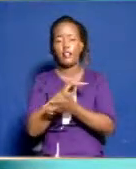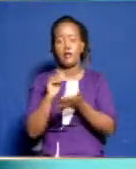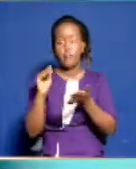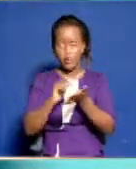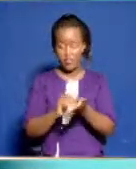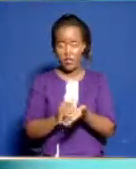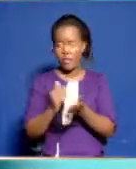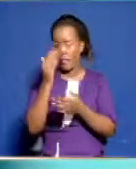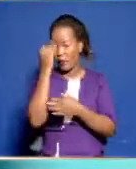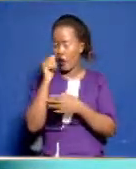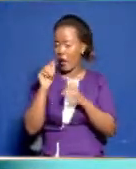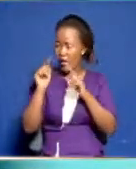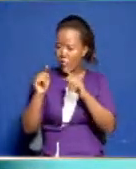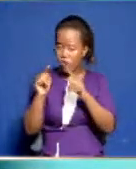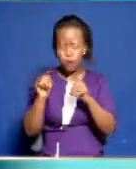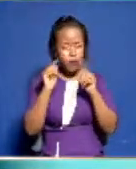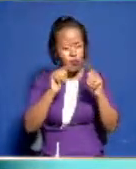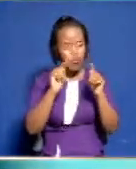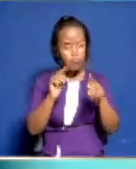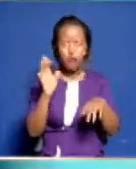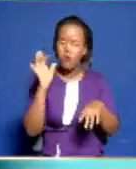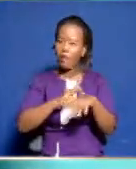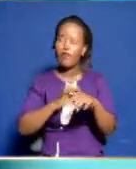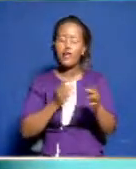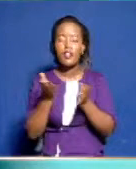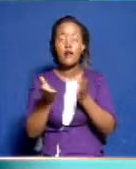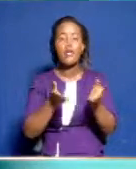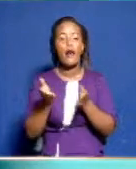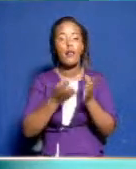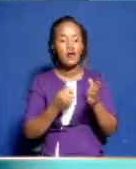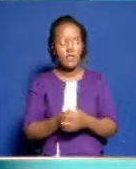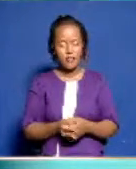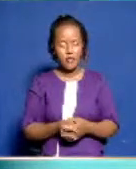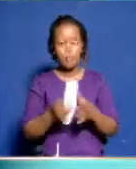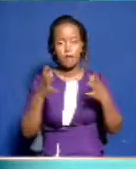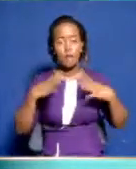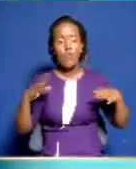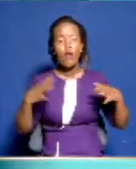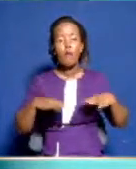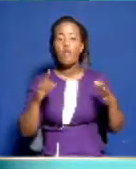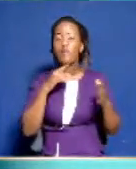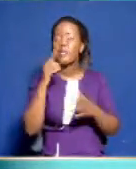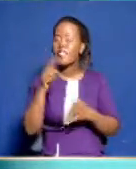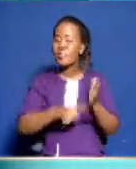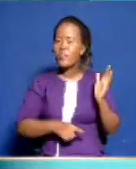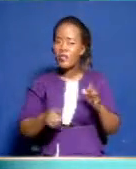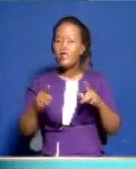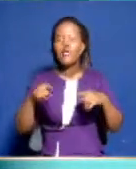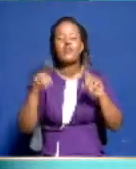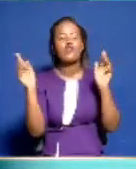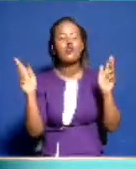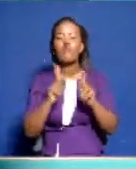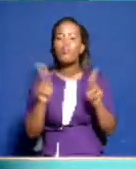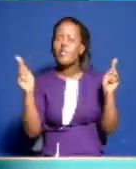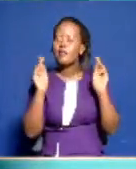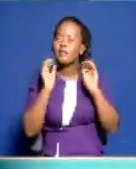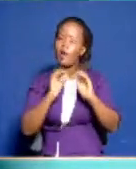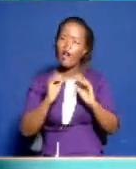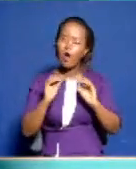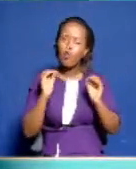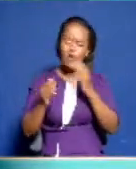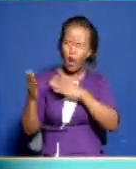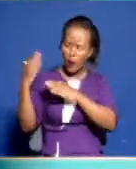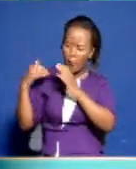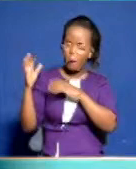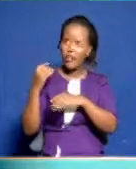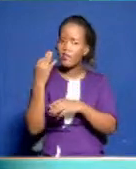they claim has adversely affected their businesses. The traders claim that they have known no peace over the last 3 months